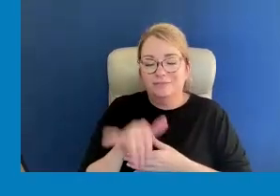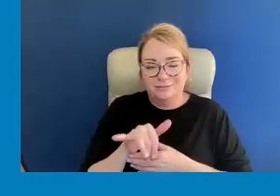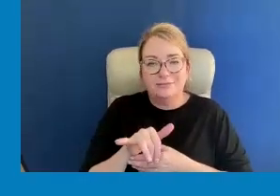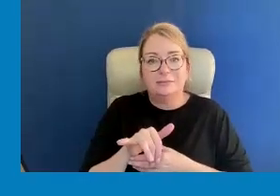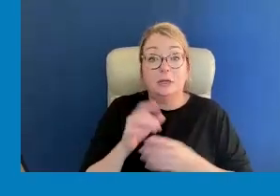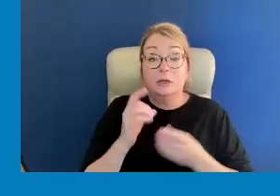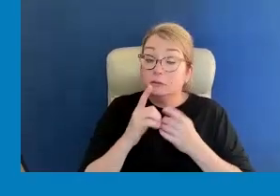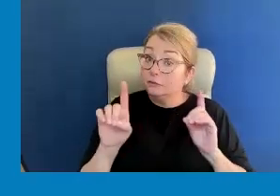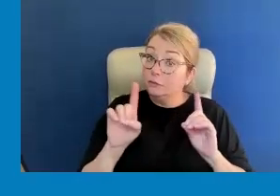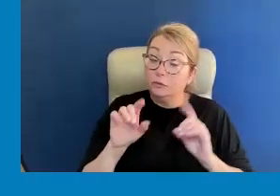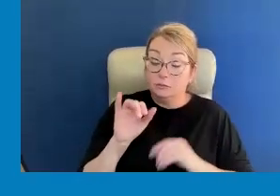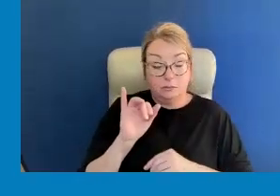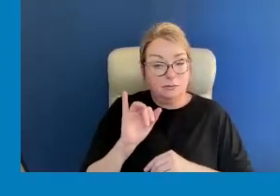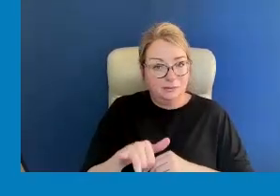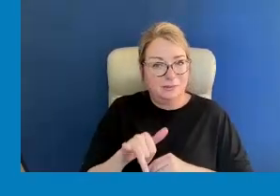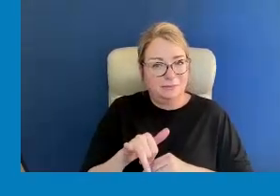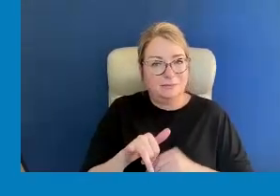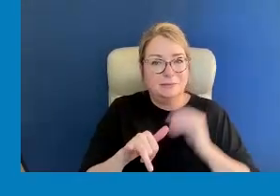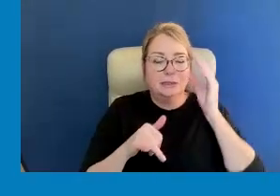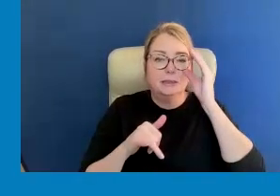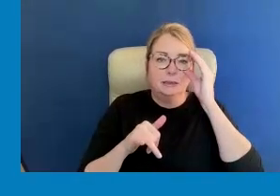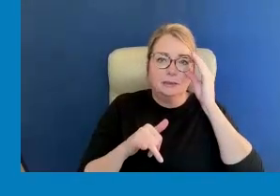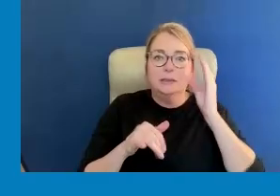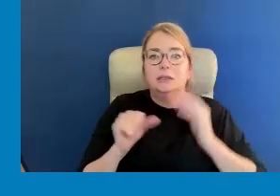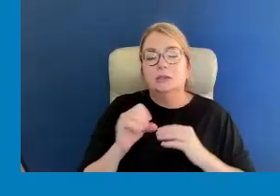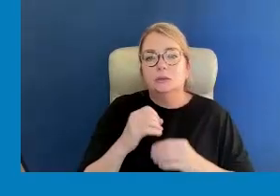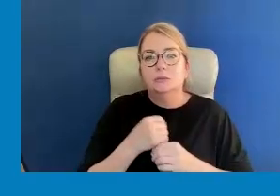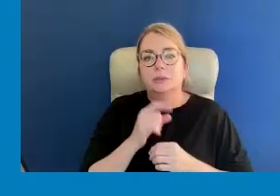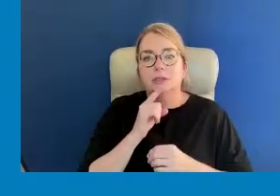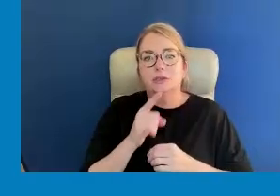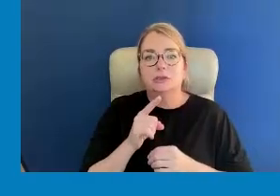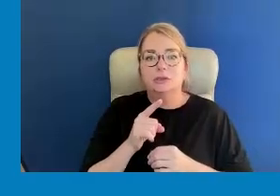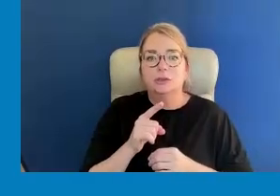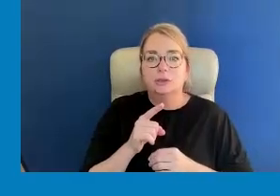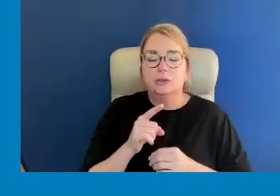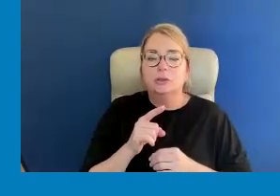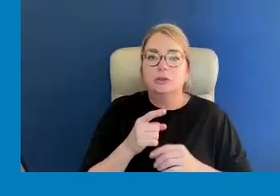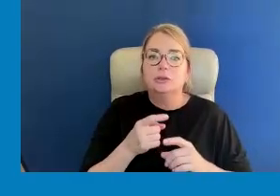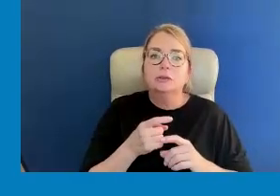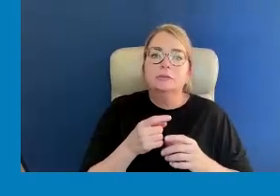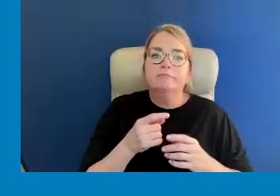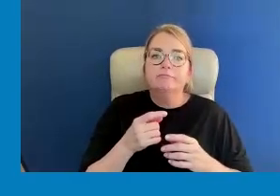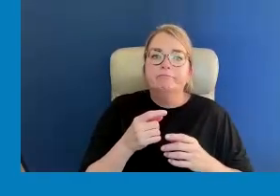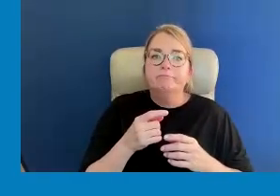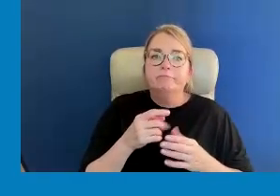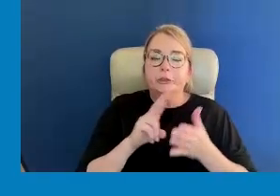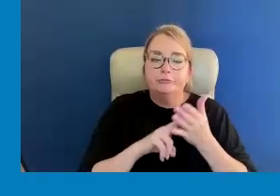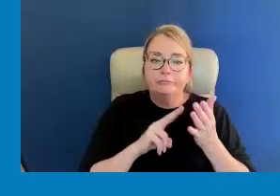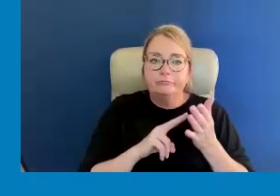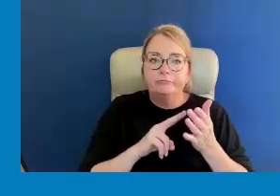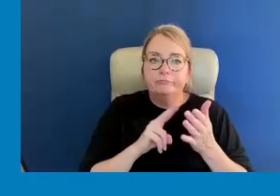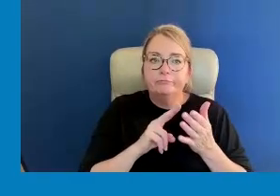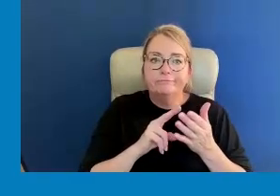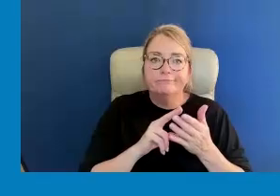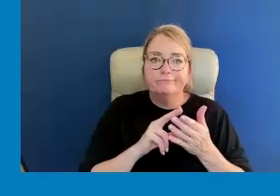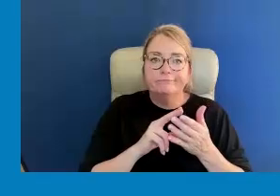getting a divorce, that's a qualifying life event. So make sure you're completing your qualifying life events within 30 days from when that happened. Again, if